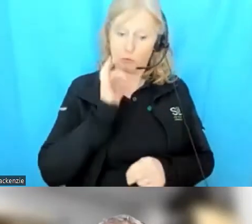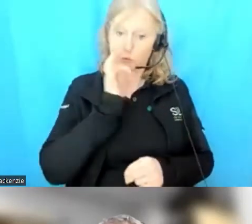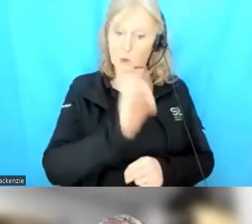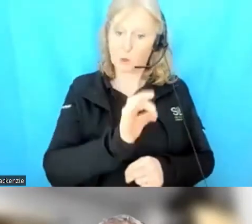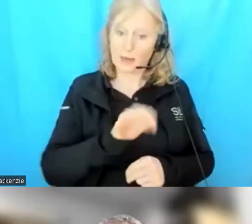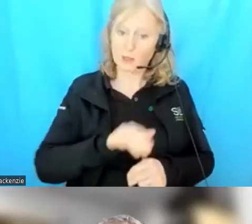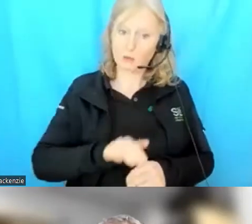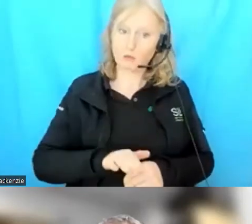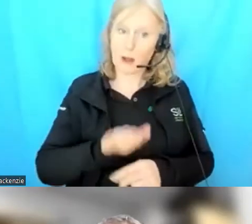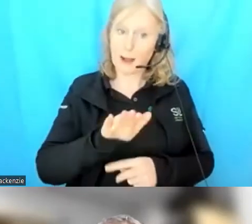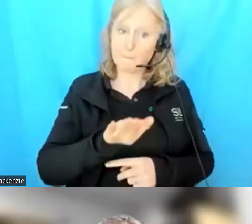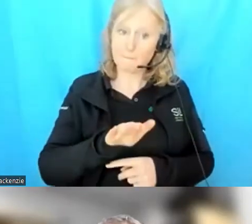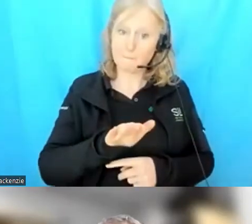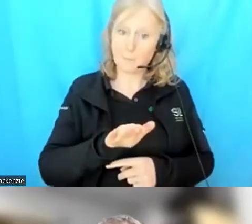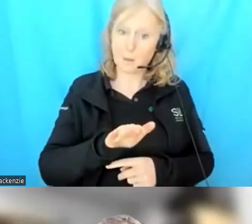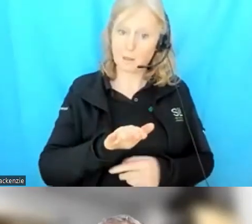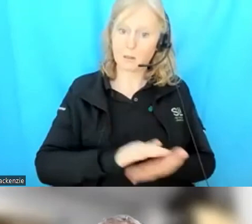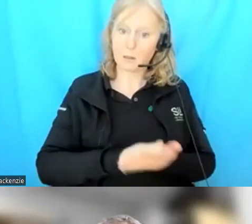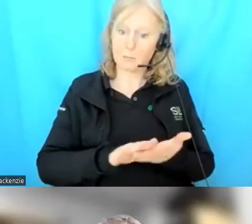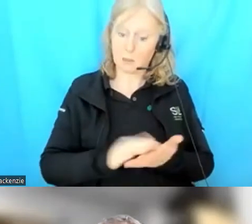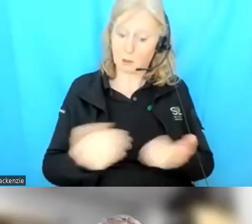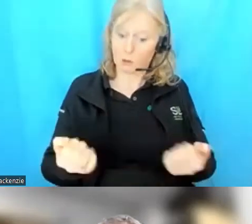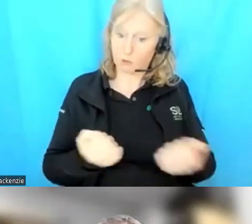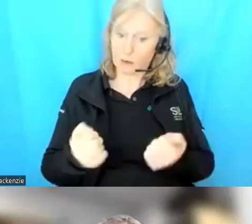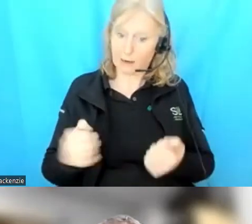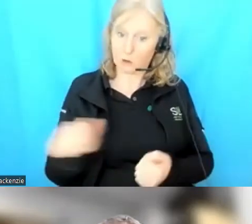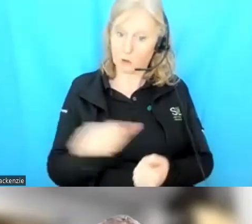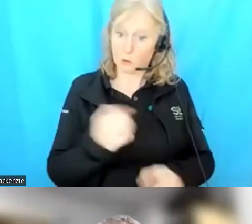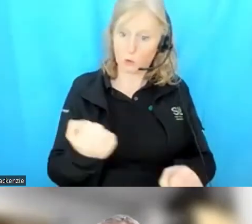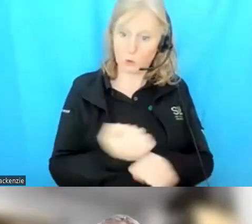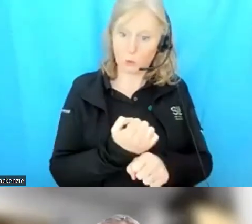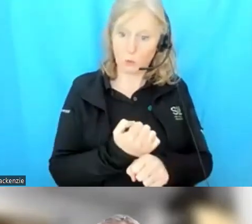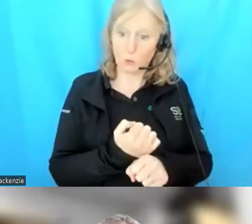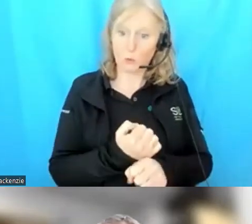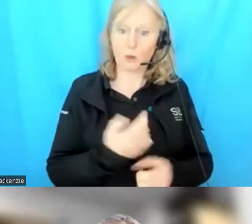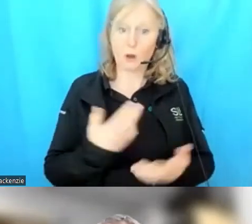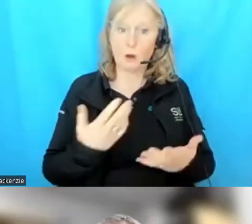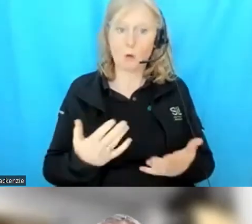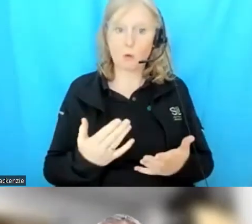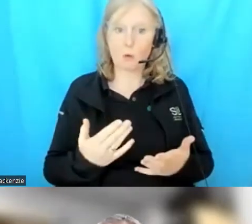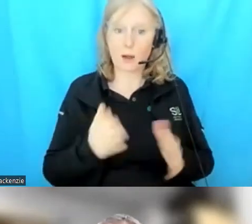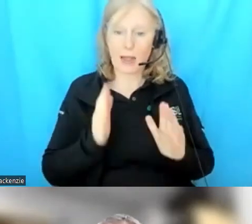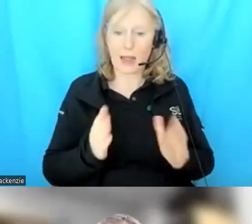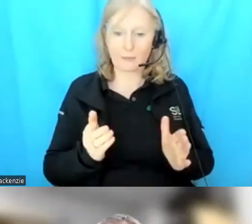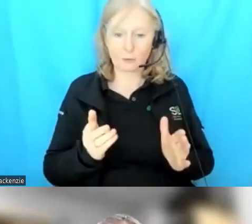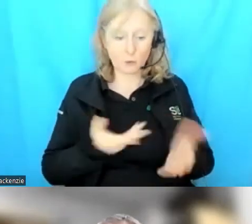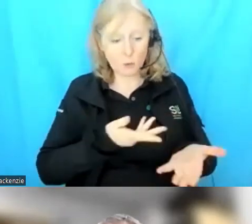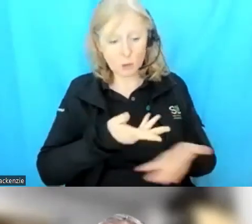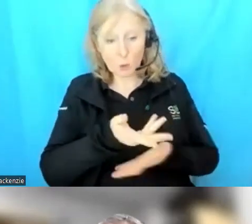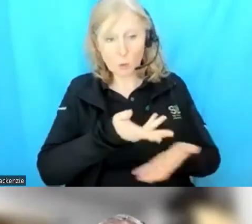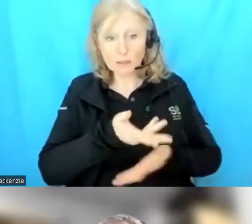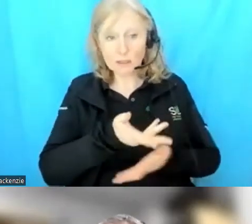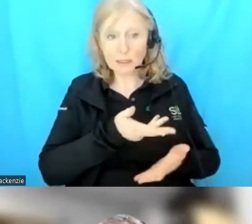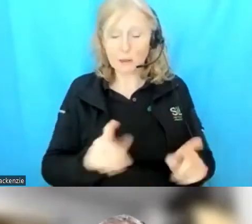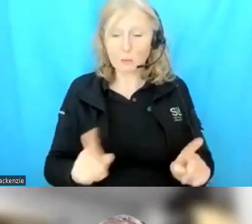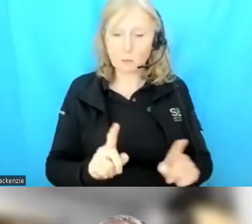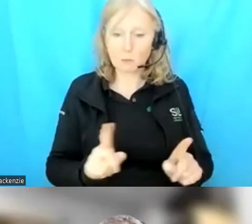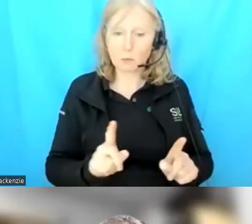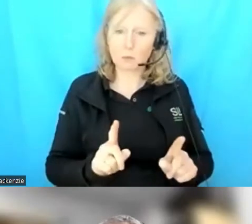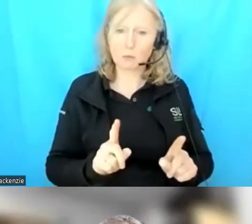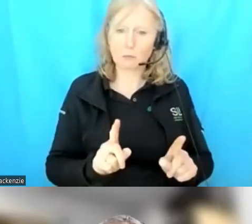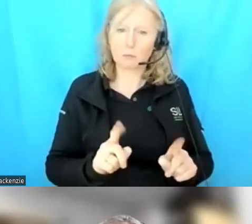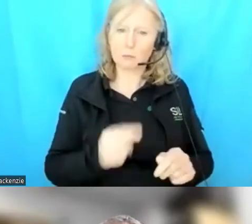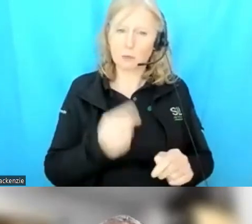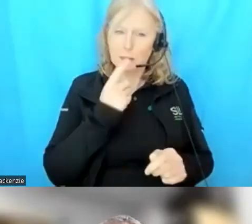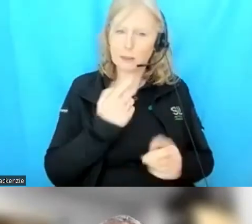be deployed, should the driver do that, or is there any kind of negotiation involved? Can anybody say any more about